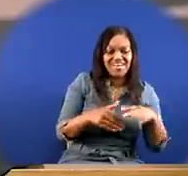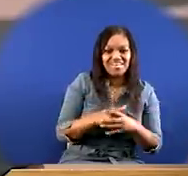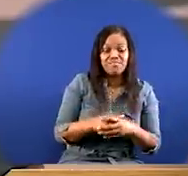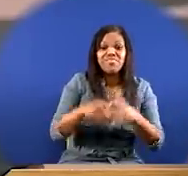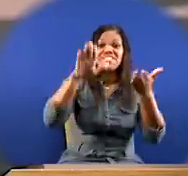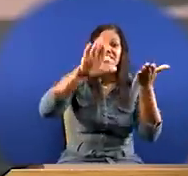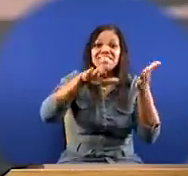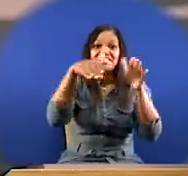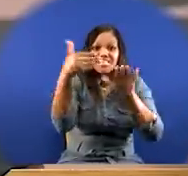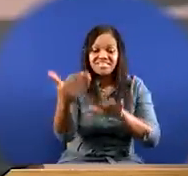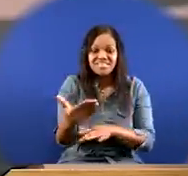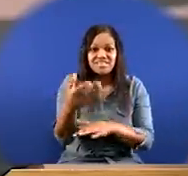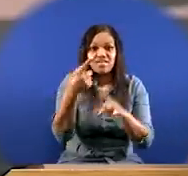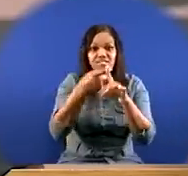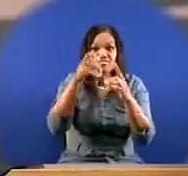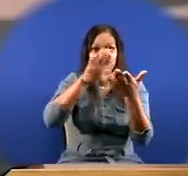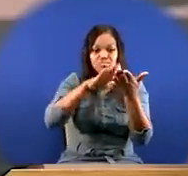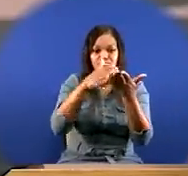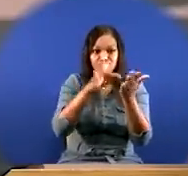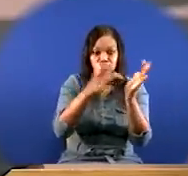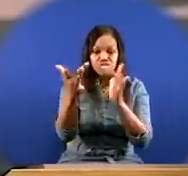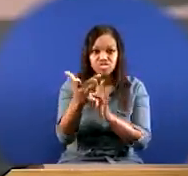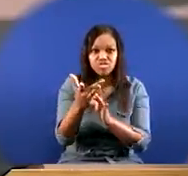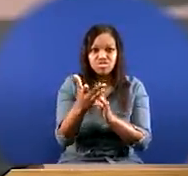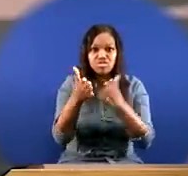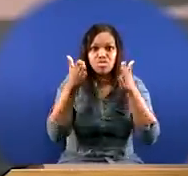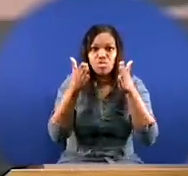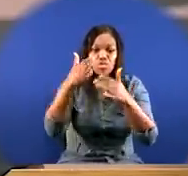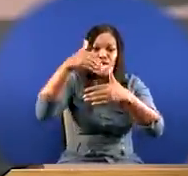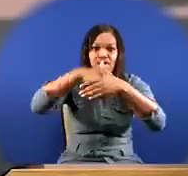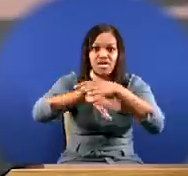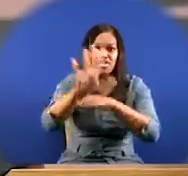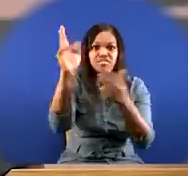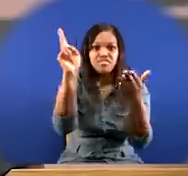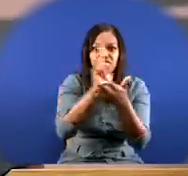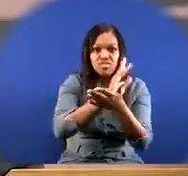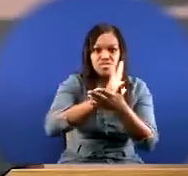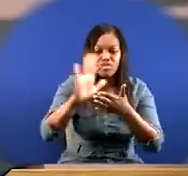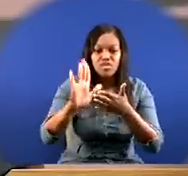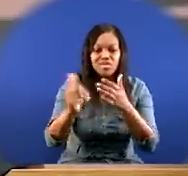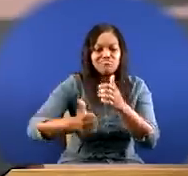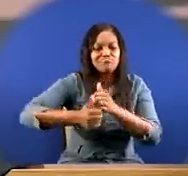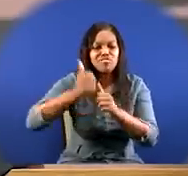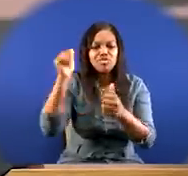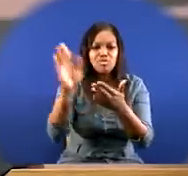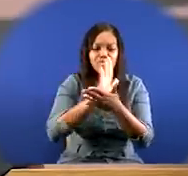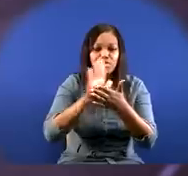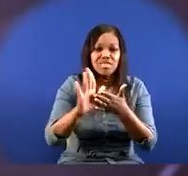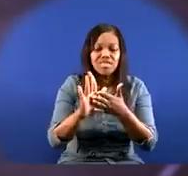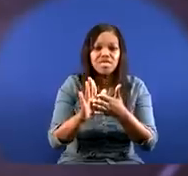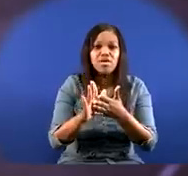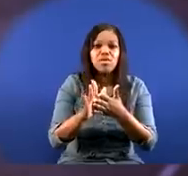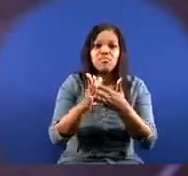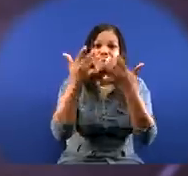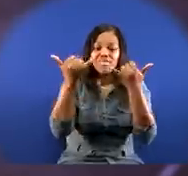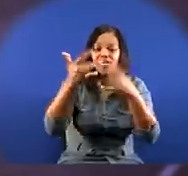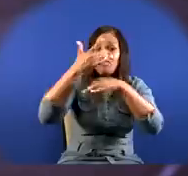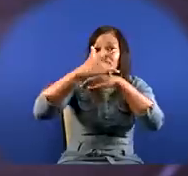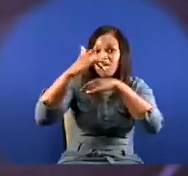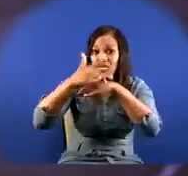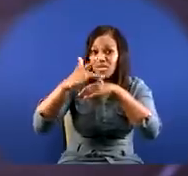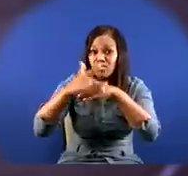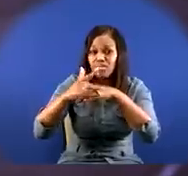of Jesus, the way into the Holy of Holies was open.